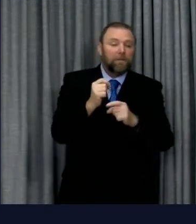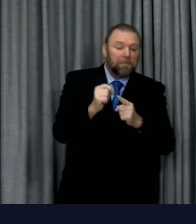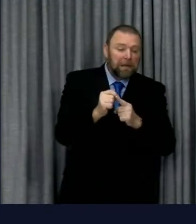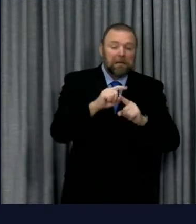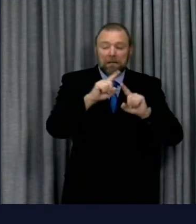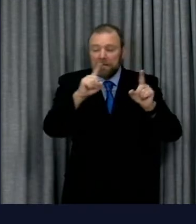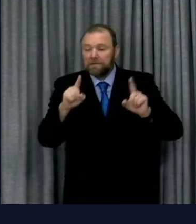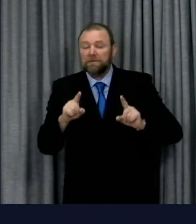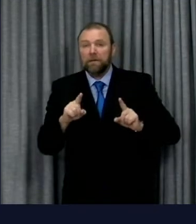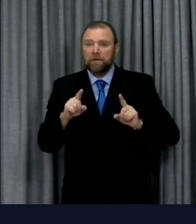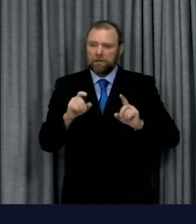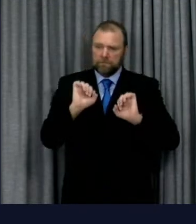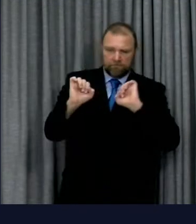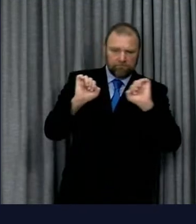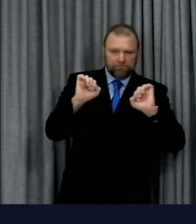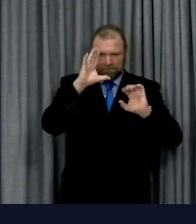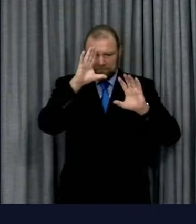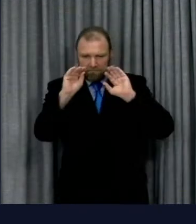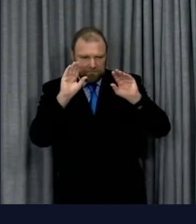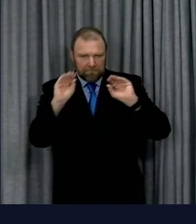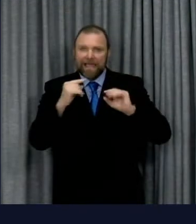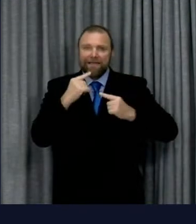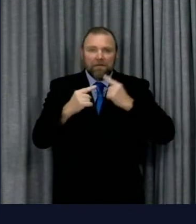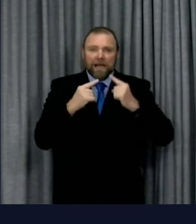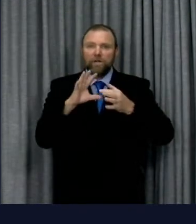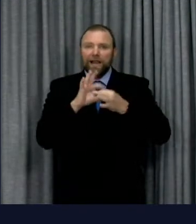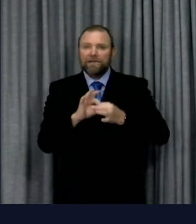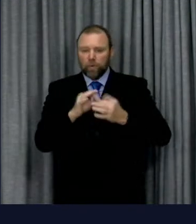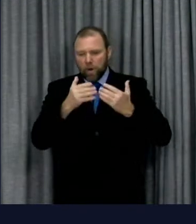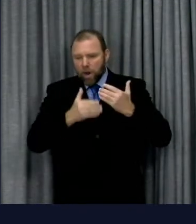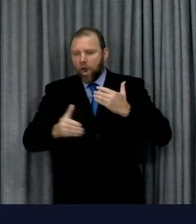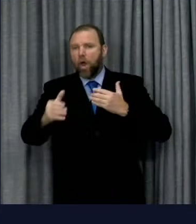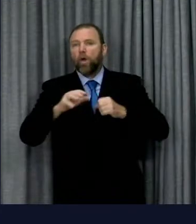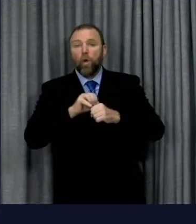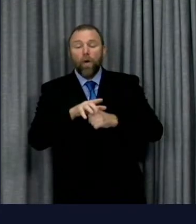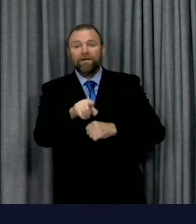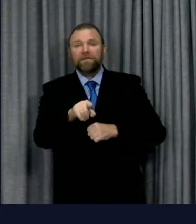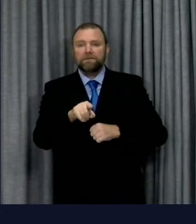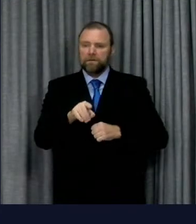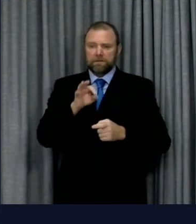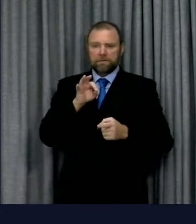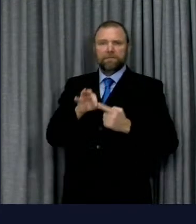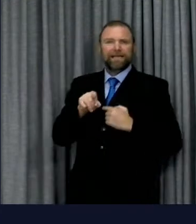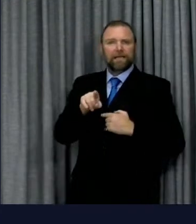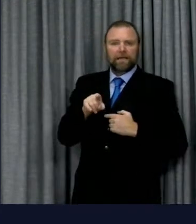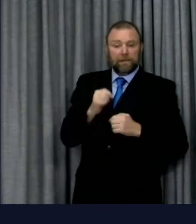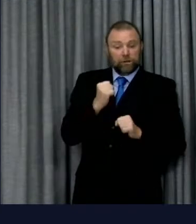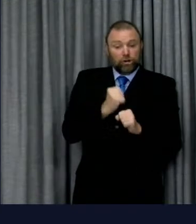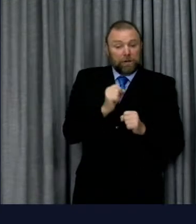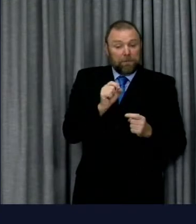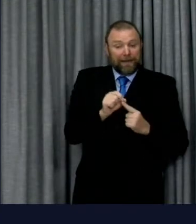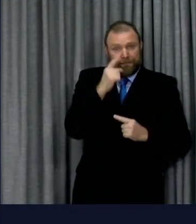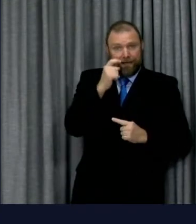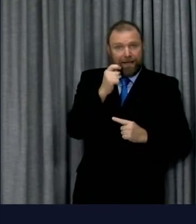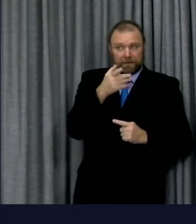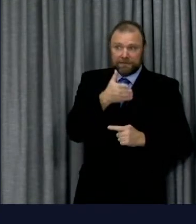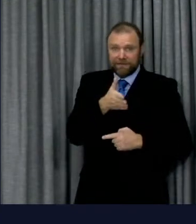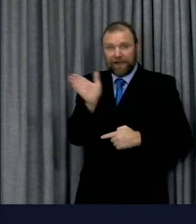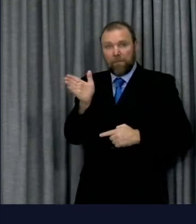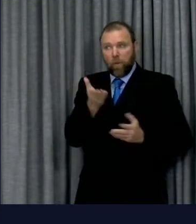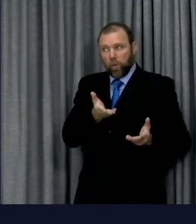course, to have recourse to some more specialist services where GPs feel they need further advice